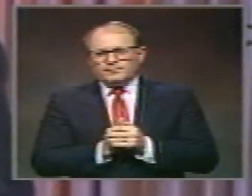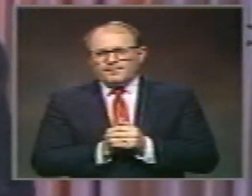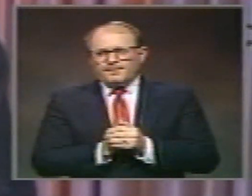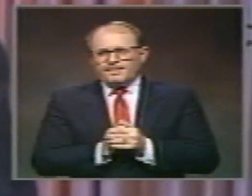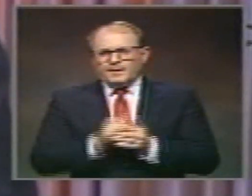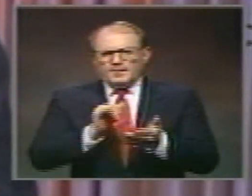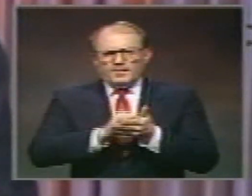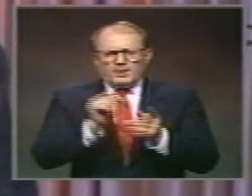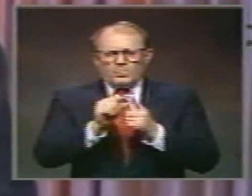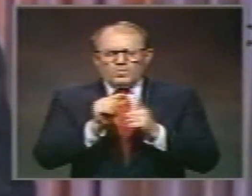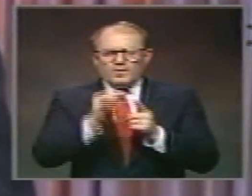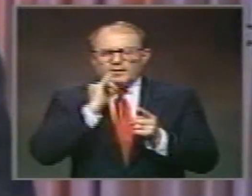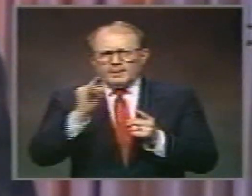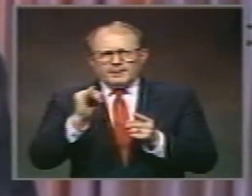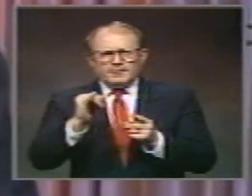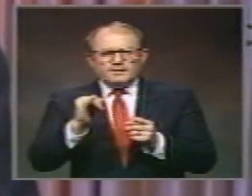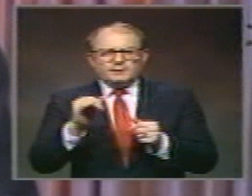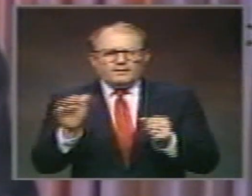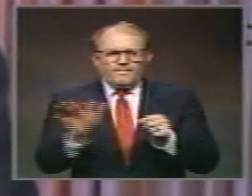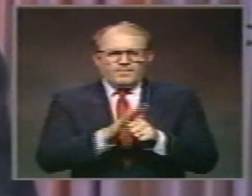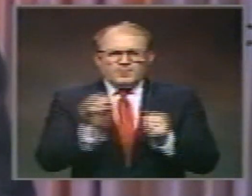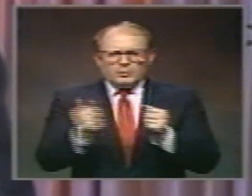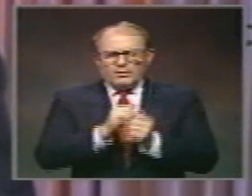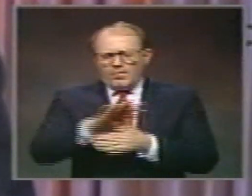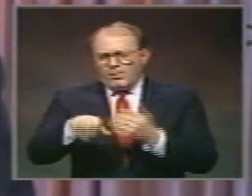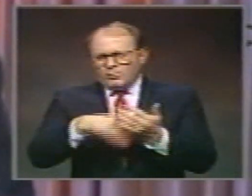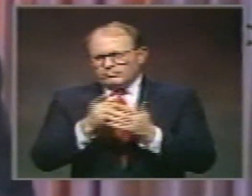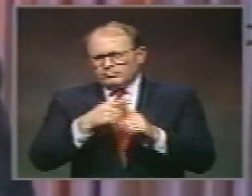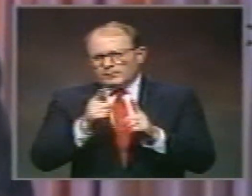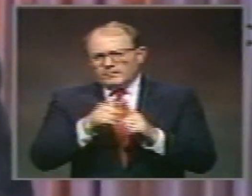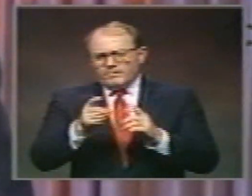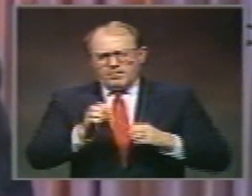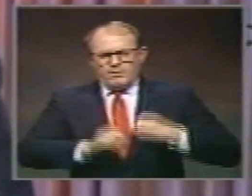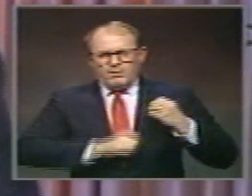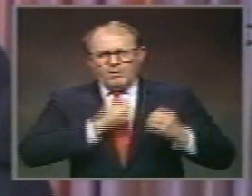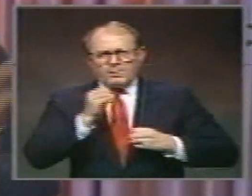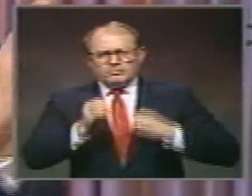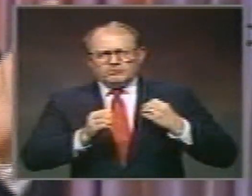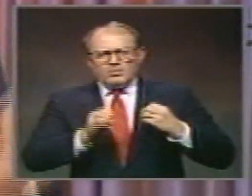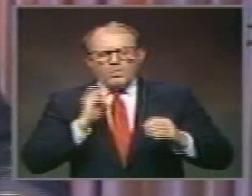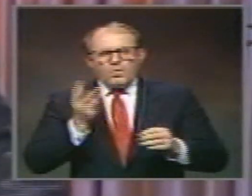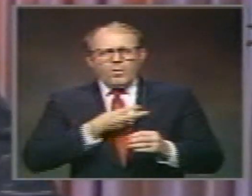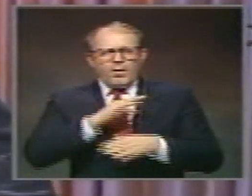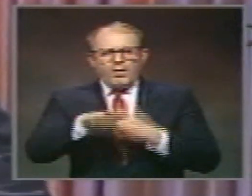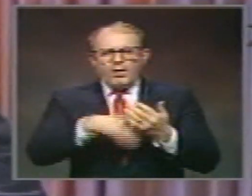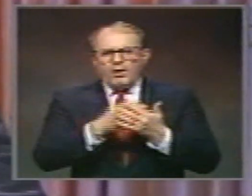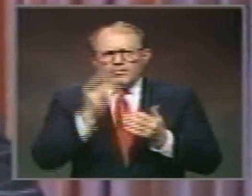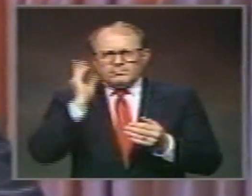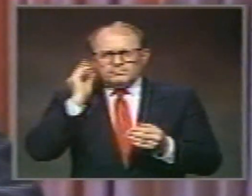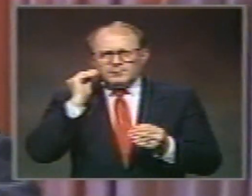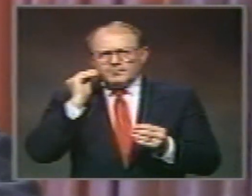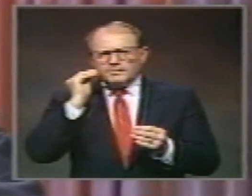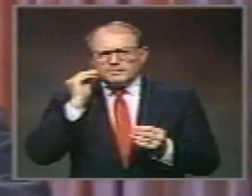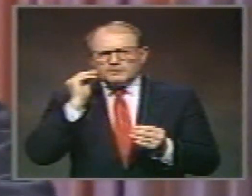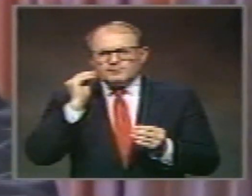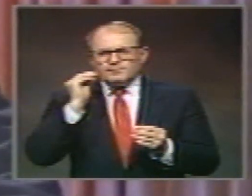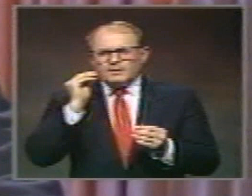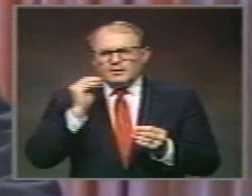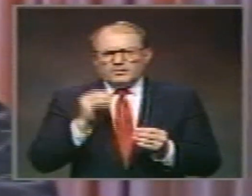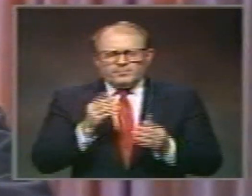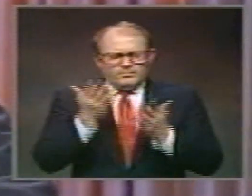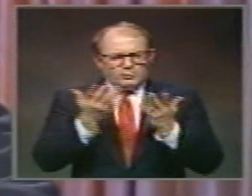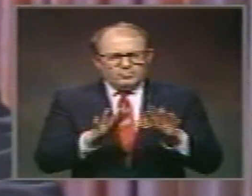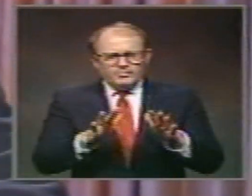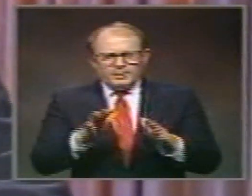That word's fraught with all kinds of emotions, isn't it? We've all experienced it. Misplaced